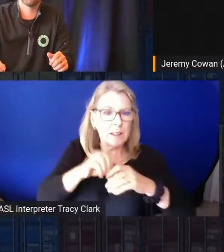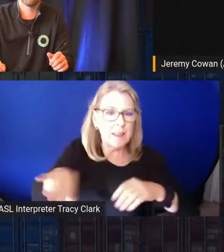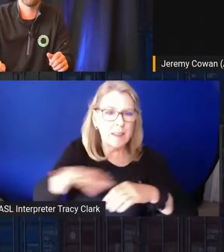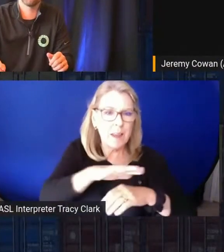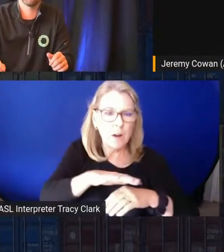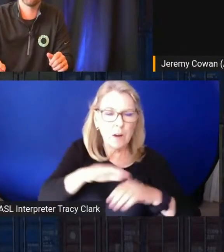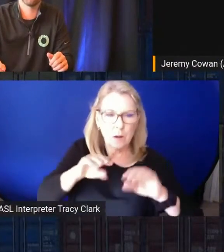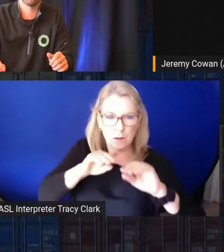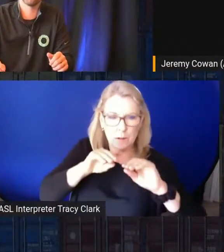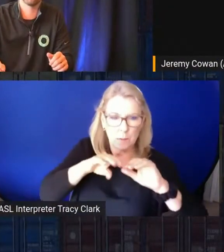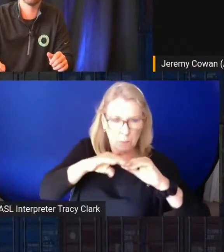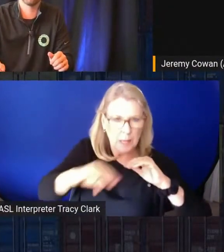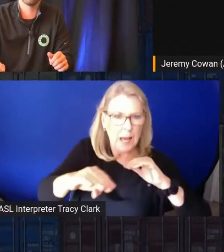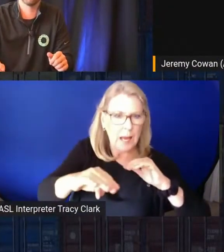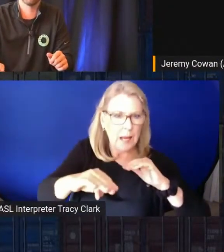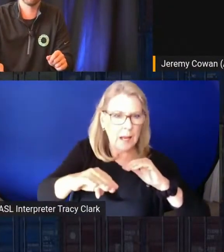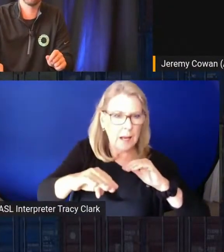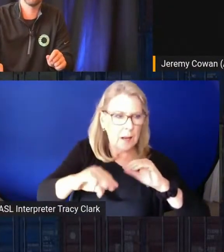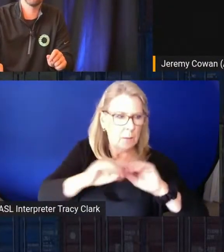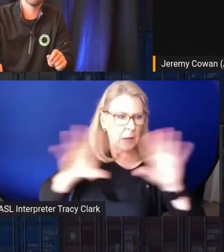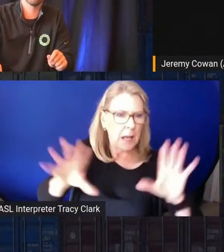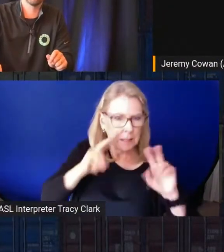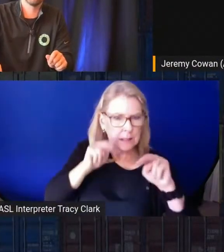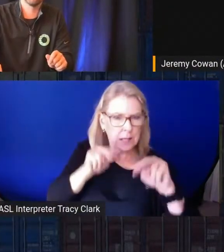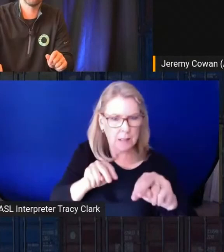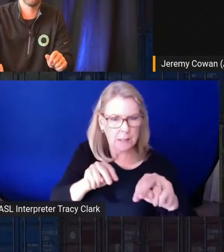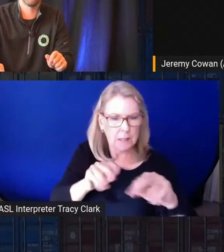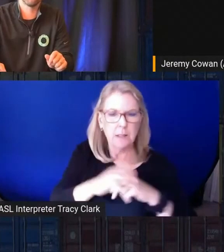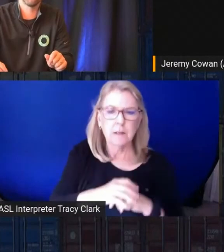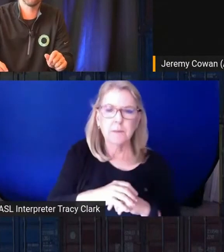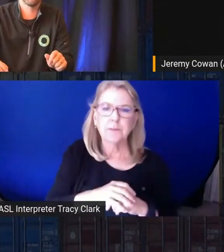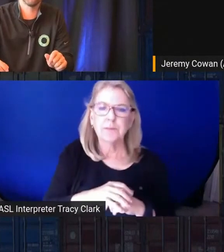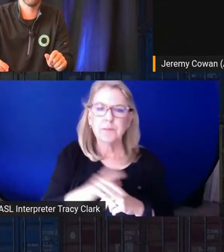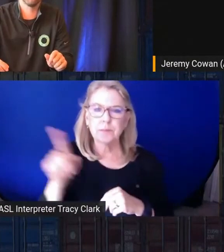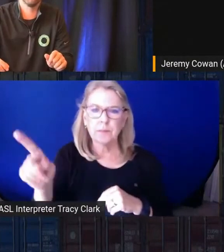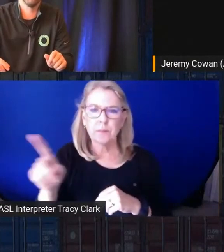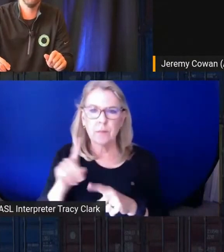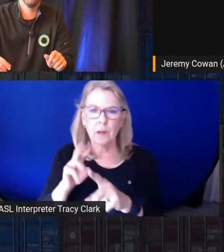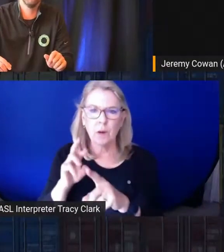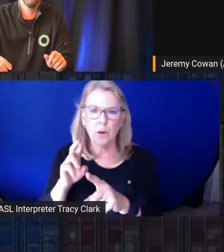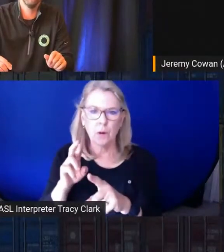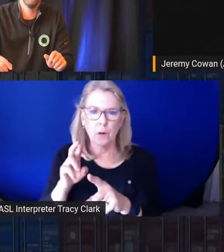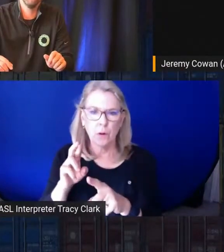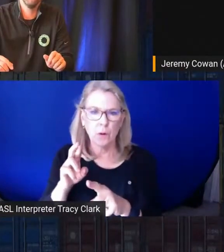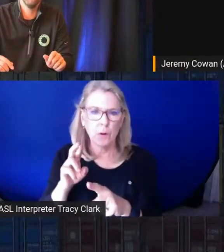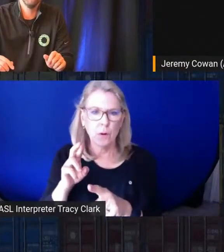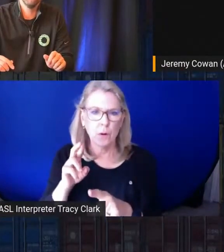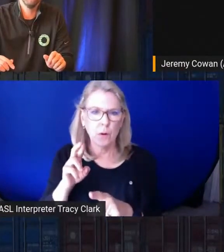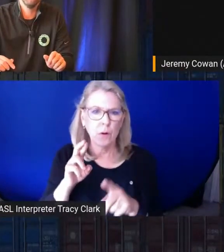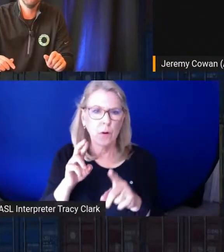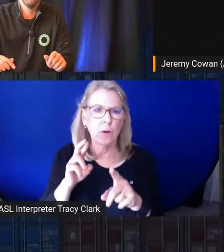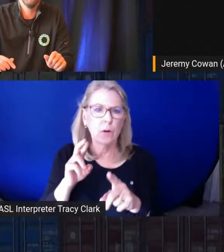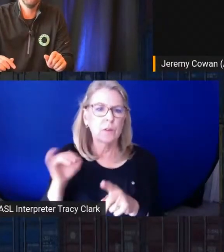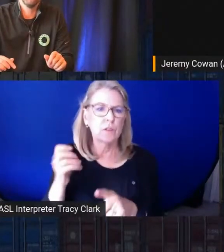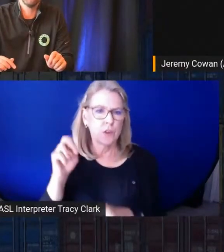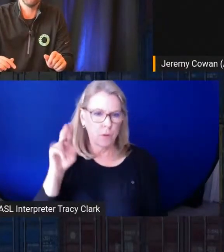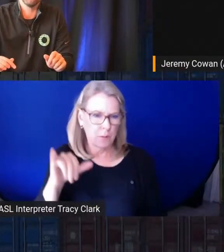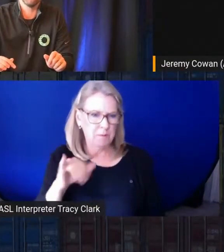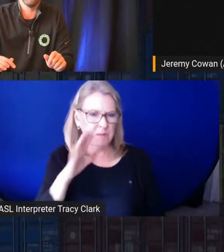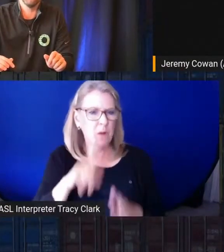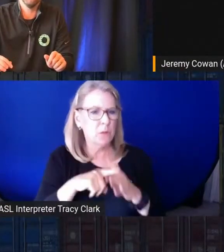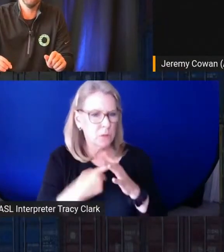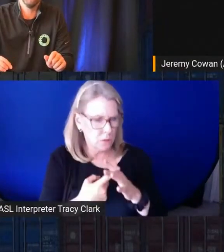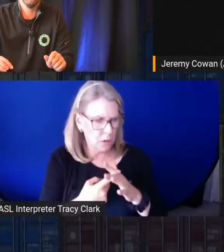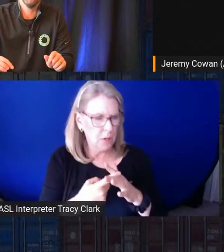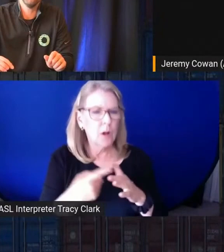Sure. So I could start. We do expose the metrics endpoint for the control plane, and